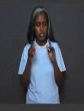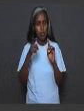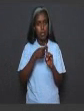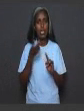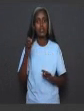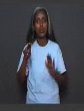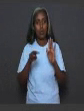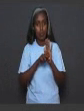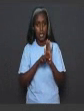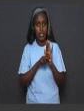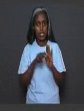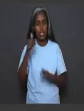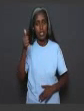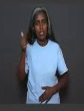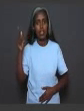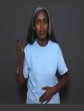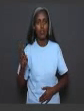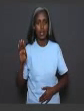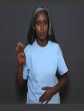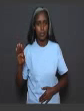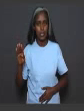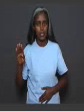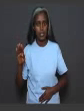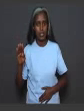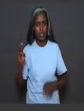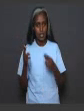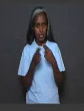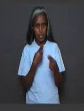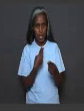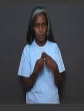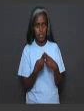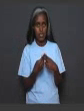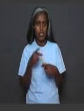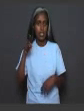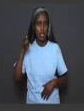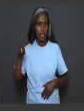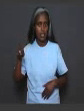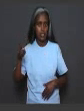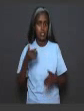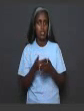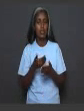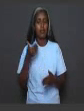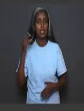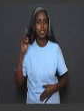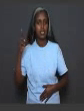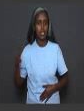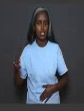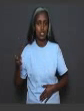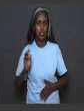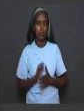equals plus or minus a over b times x